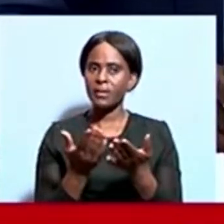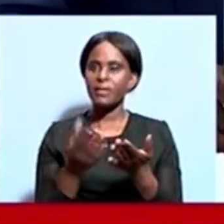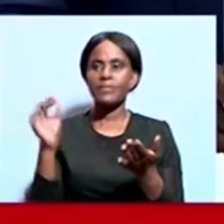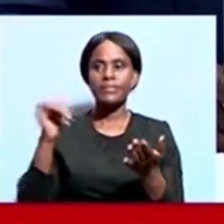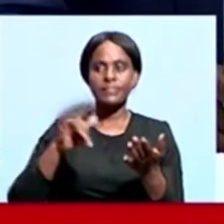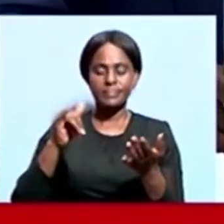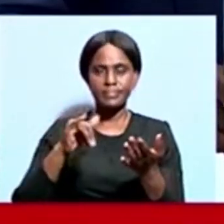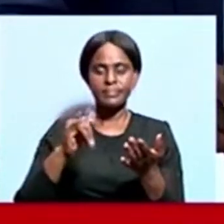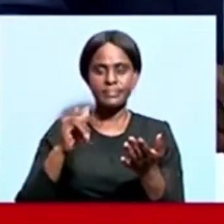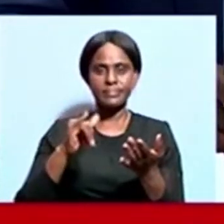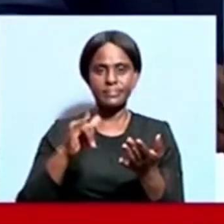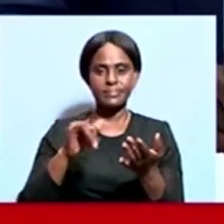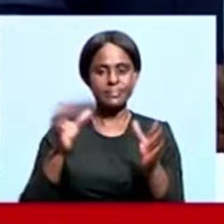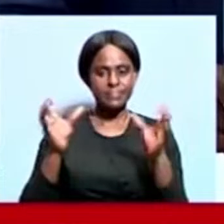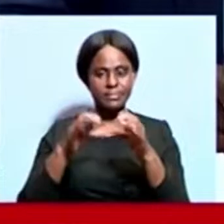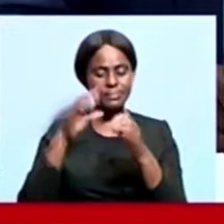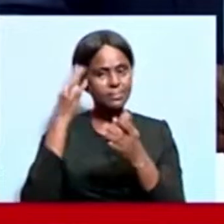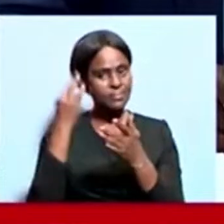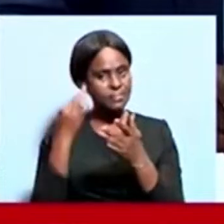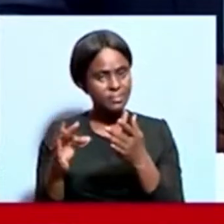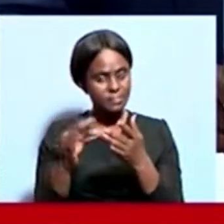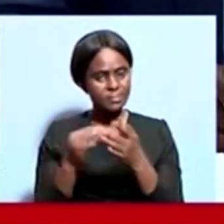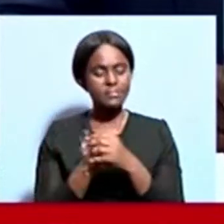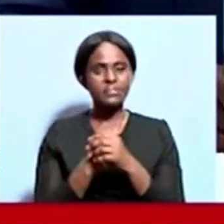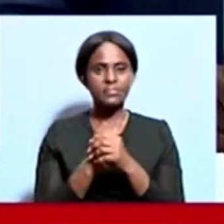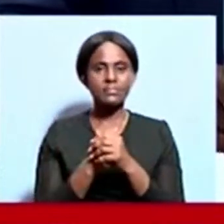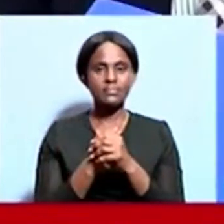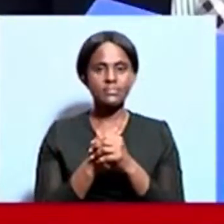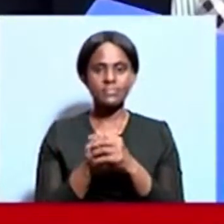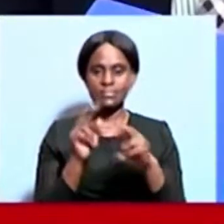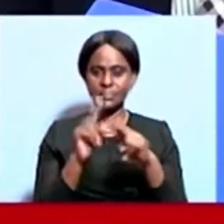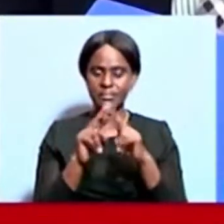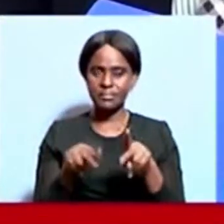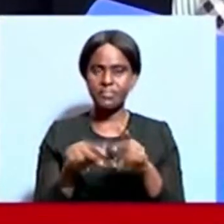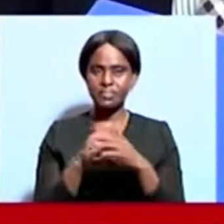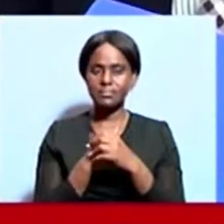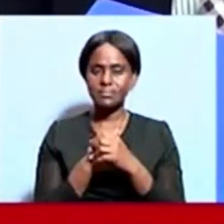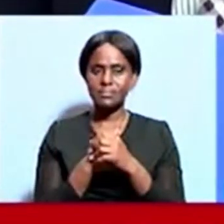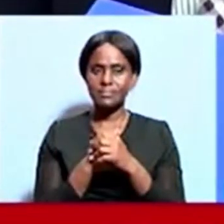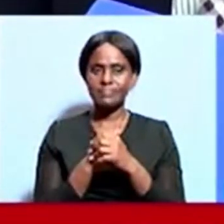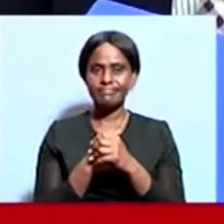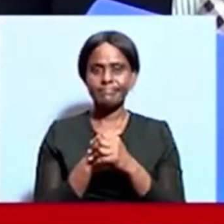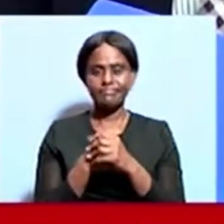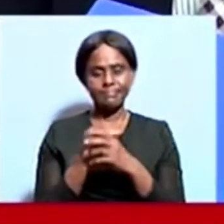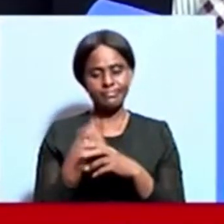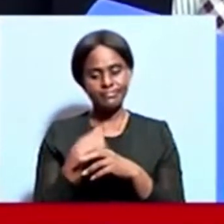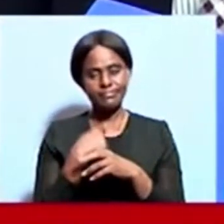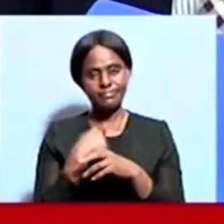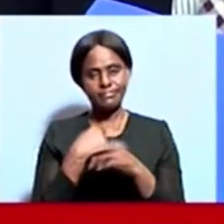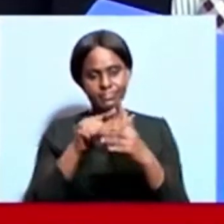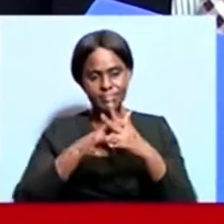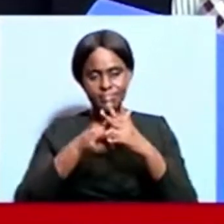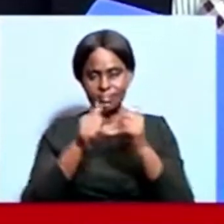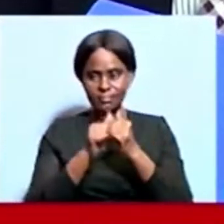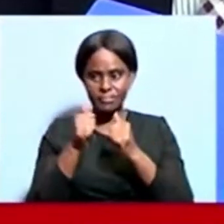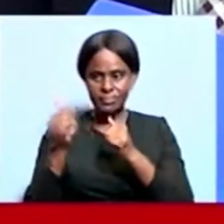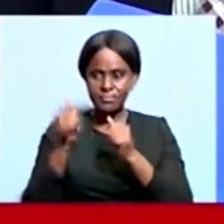yes, Council Secretary. Sorry, Chair.